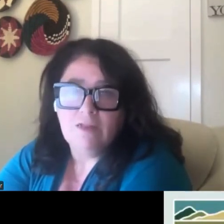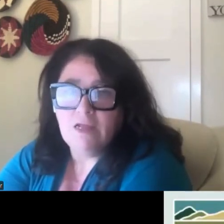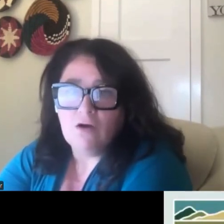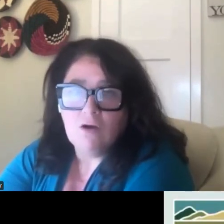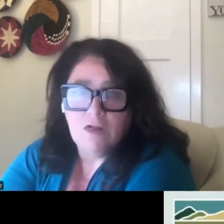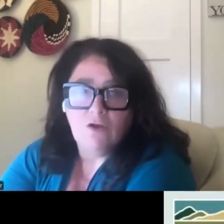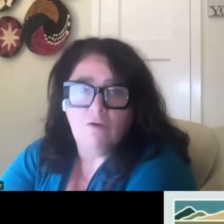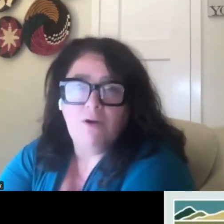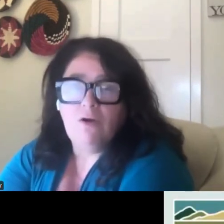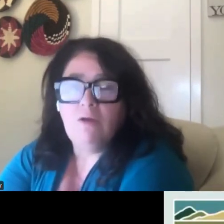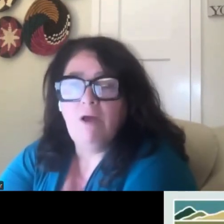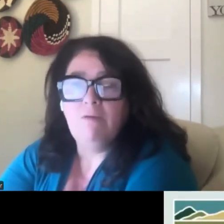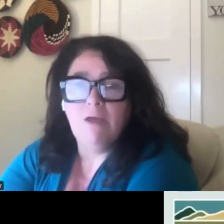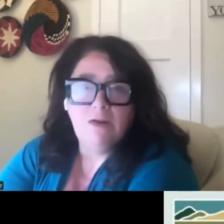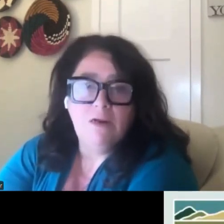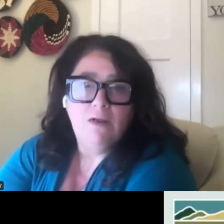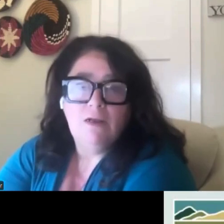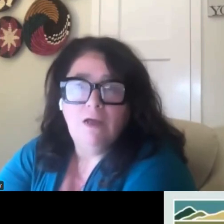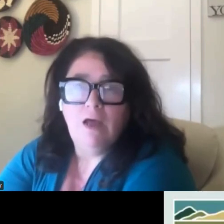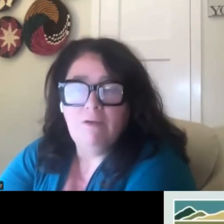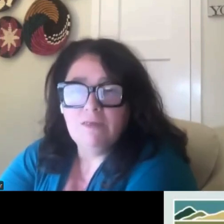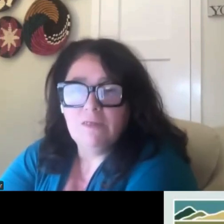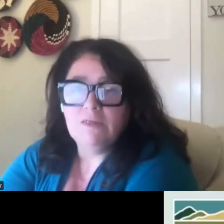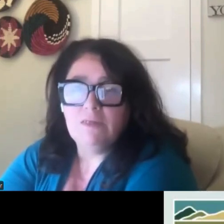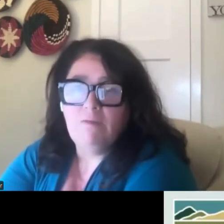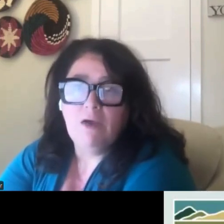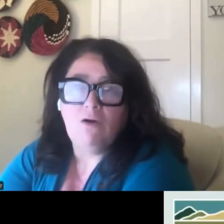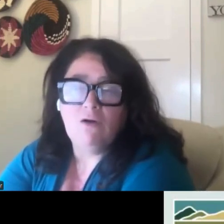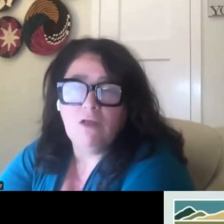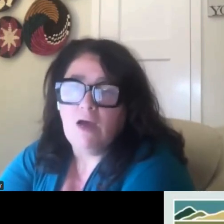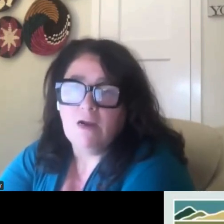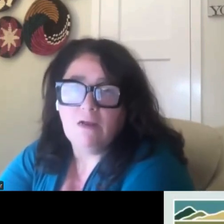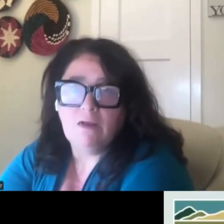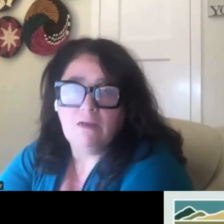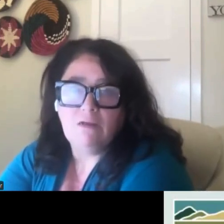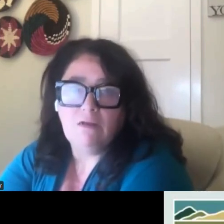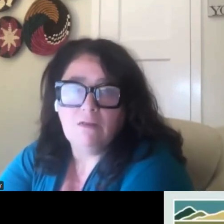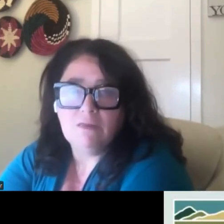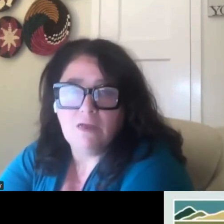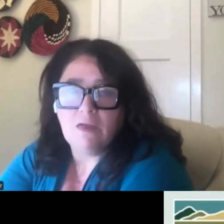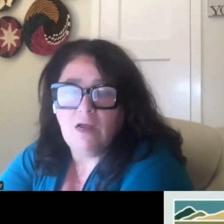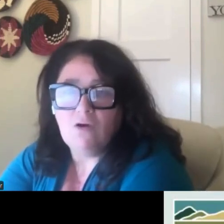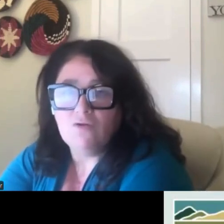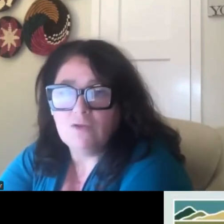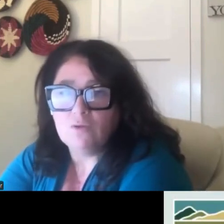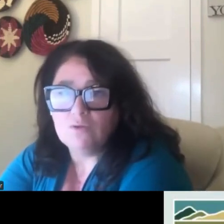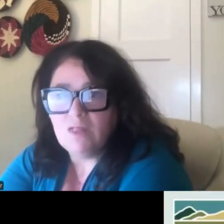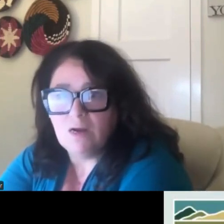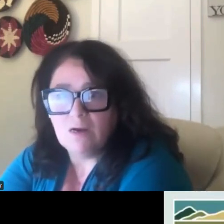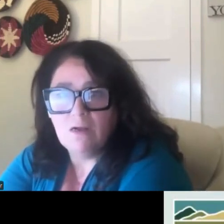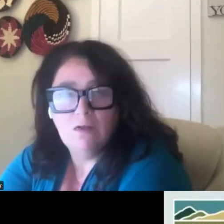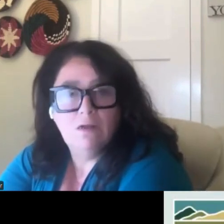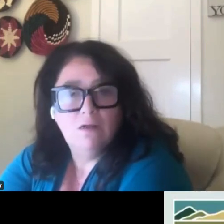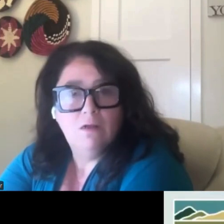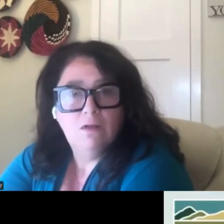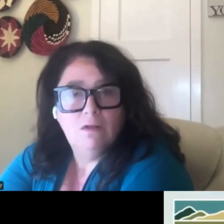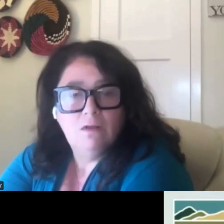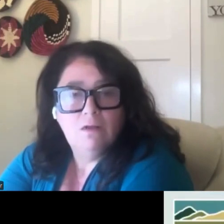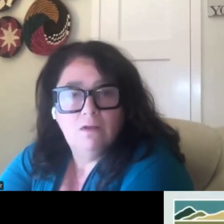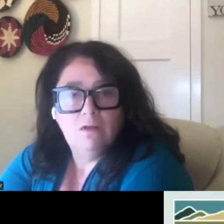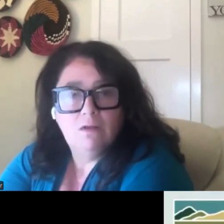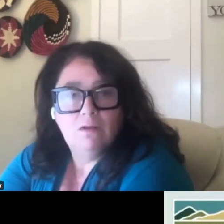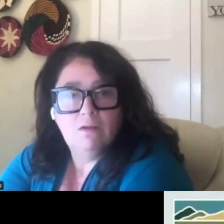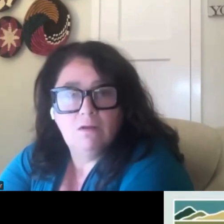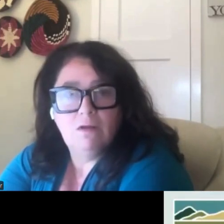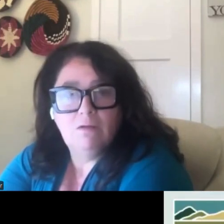better to let the water do its thing. Let the yellow bypass fill. Let's save Sacramento. Also, it's fine to plant some rice